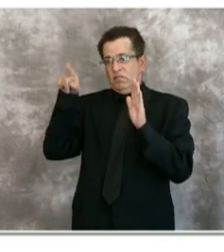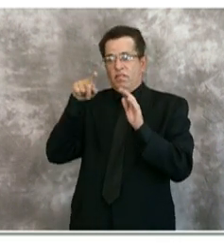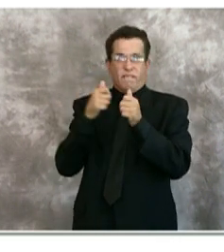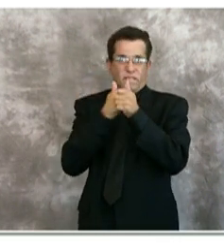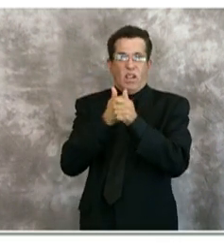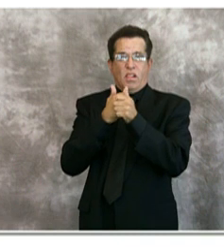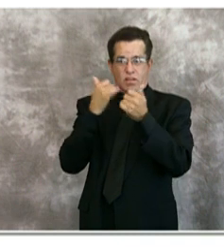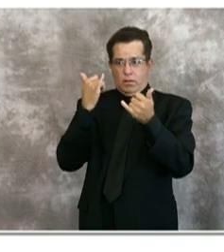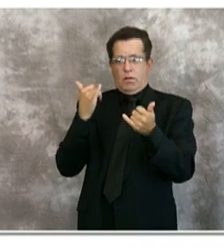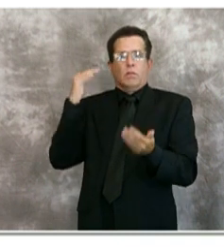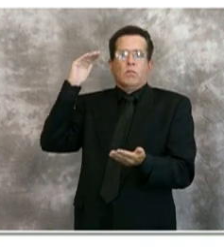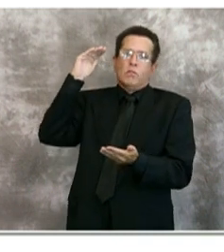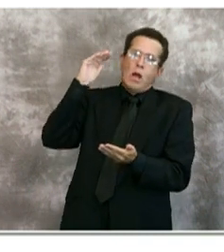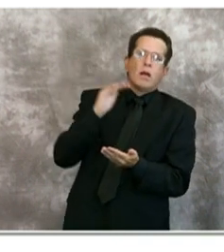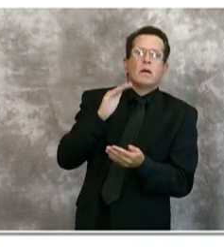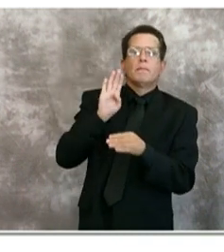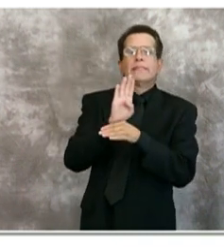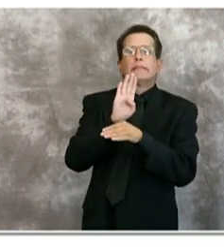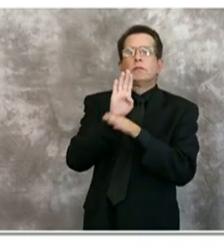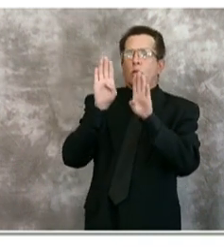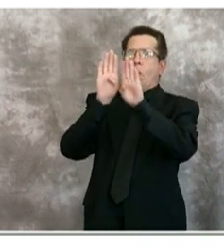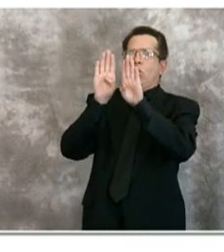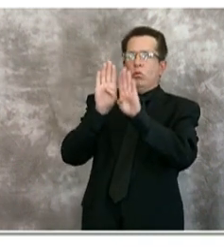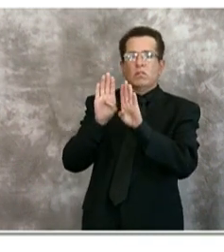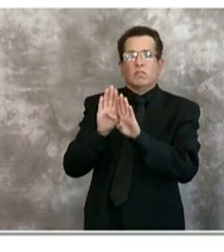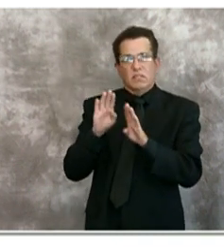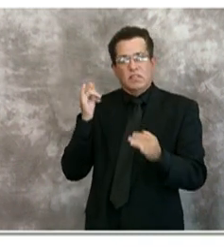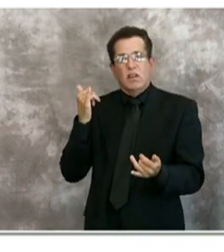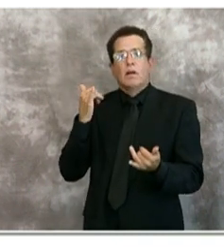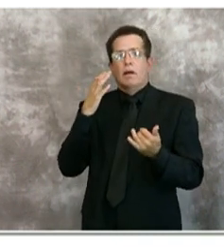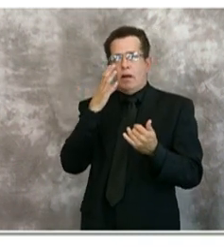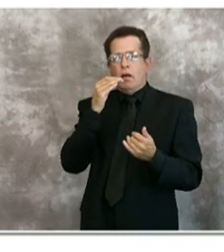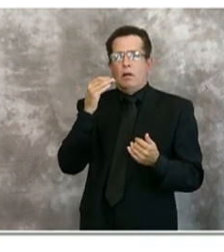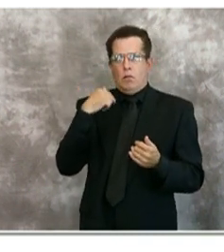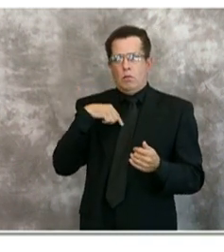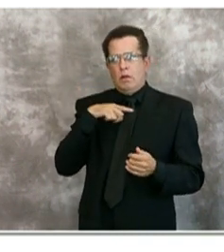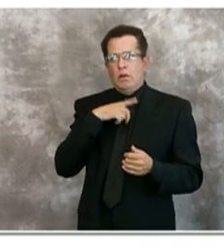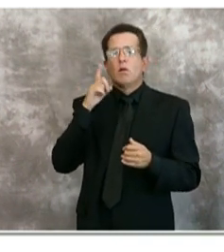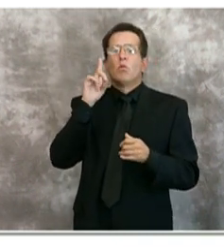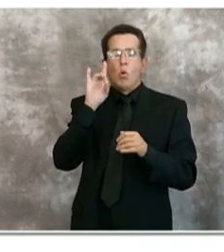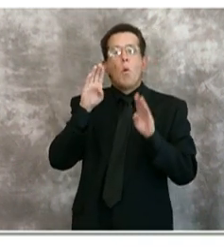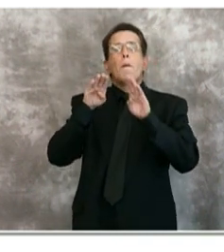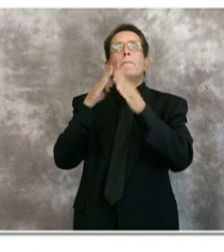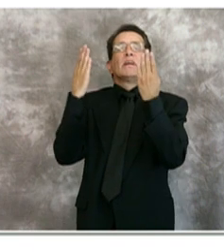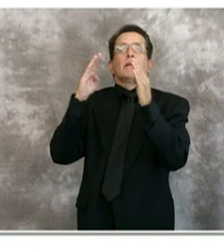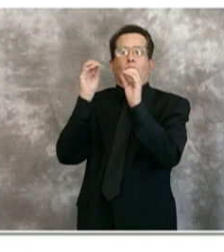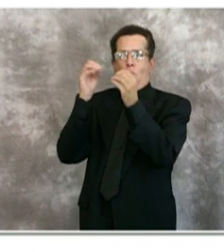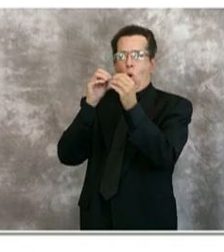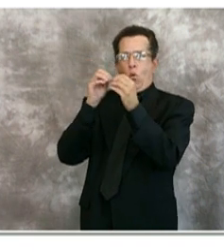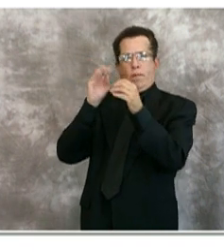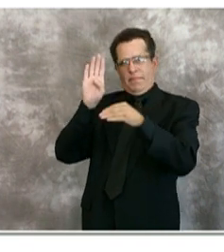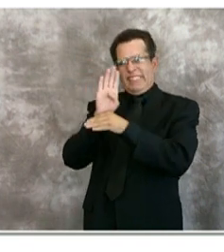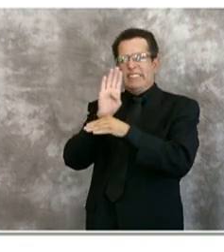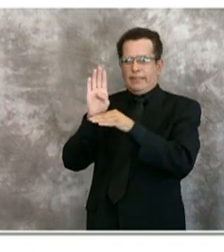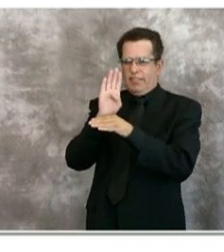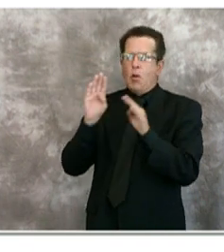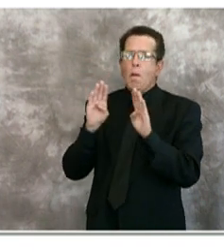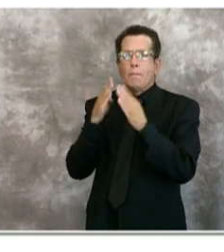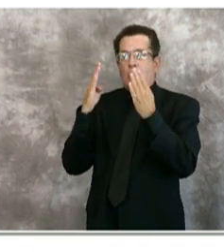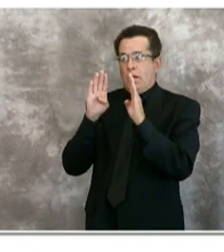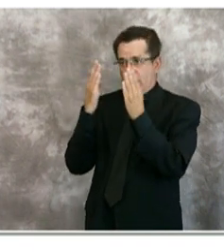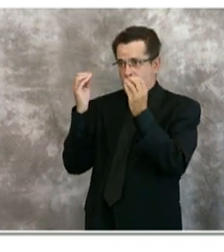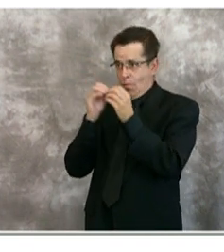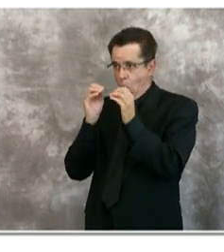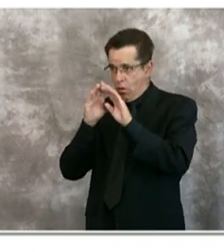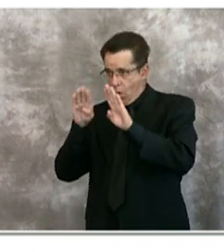elevating the dimmer, if you will, sliding it up and opening more businesses, and we began to